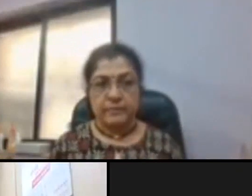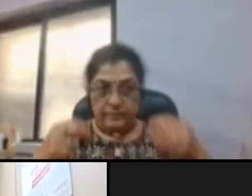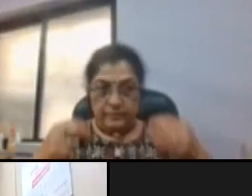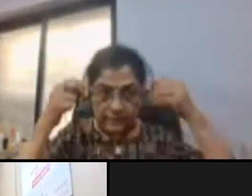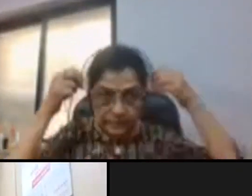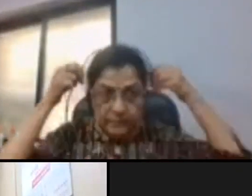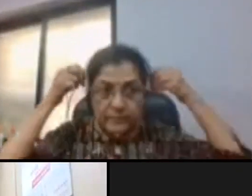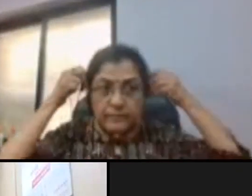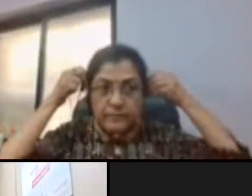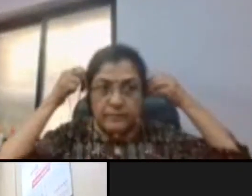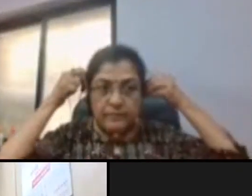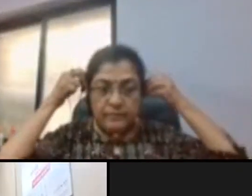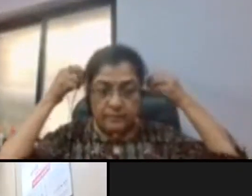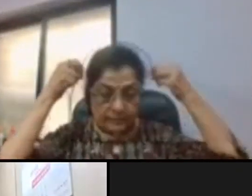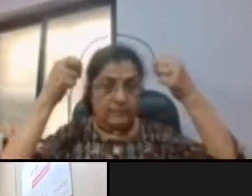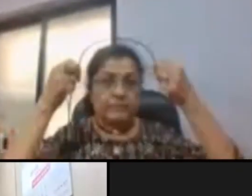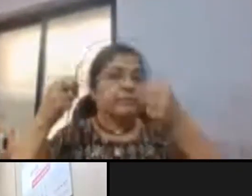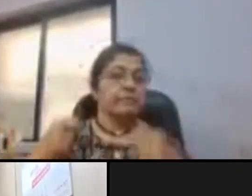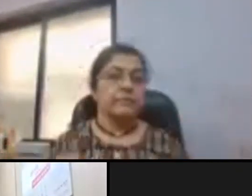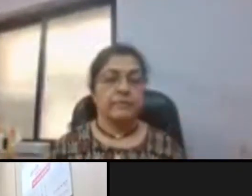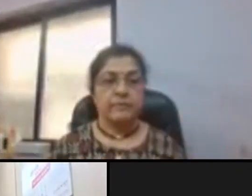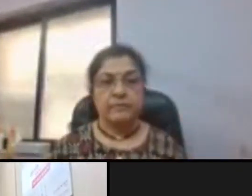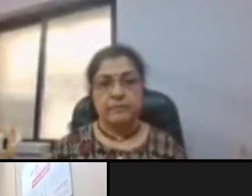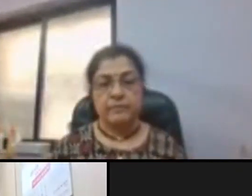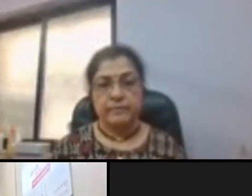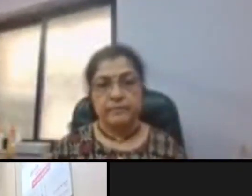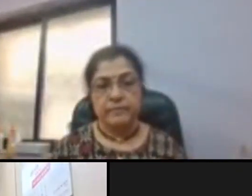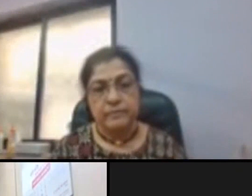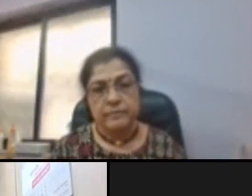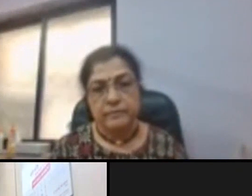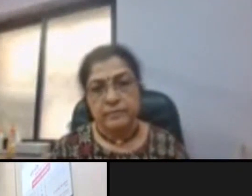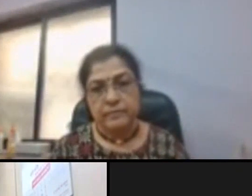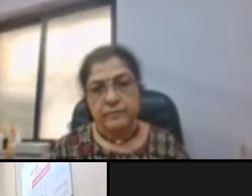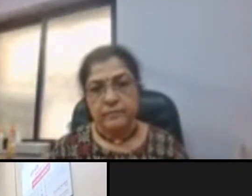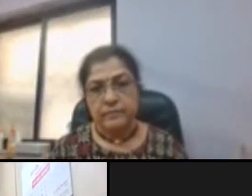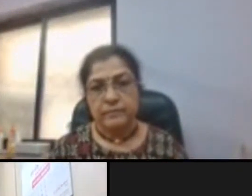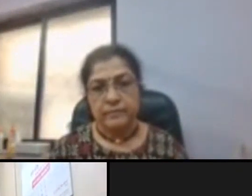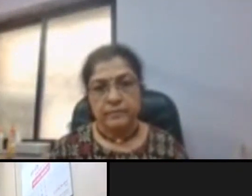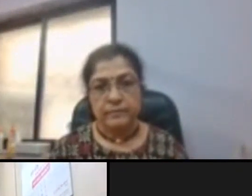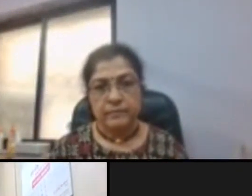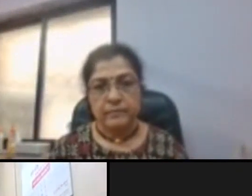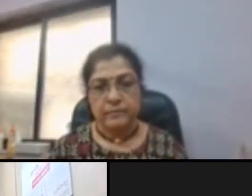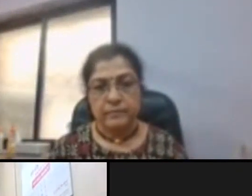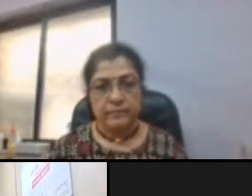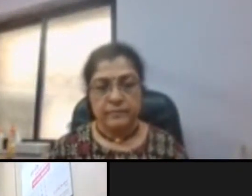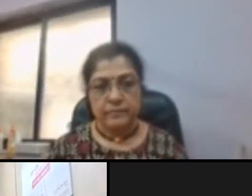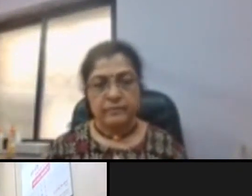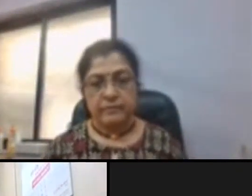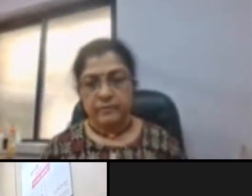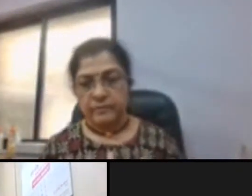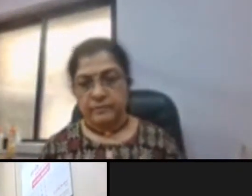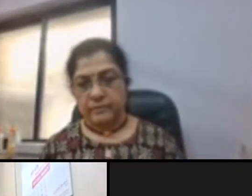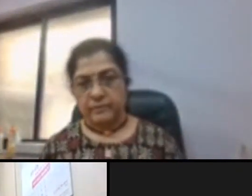Suresh. So I'll just give you a small introduction about Dr. Suresh. Dr. Suresh is a pioneer in the field of